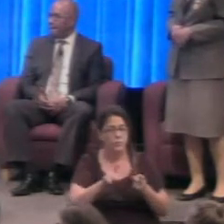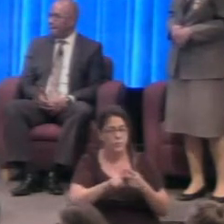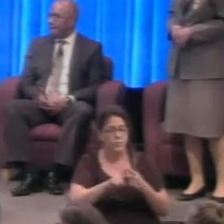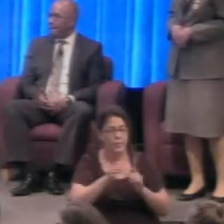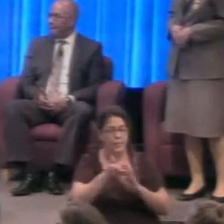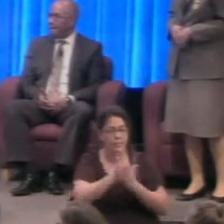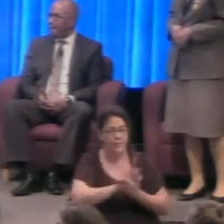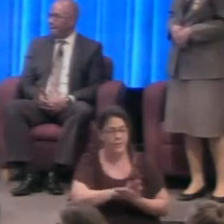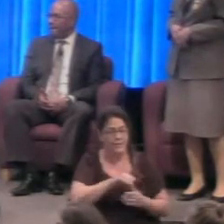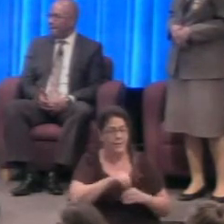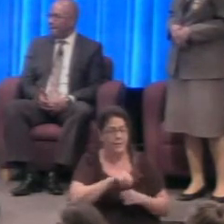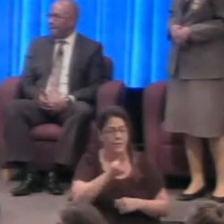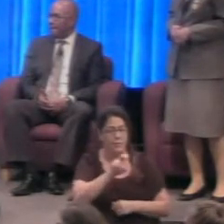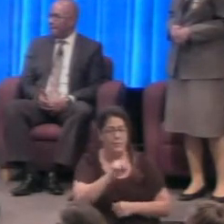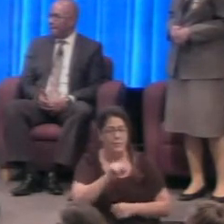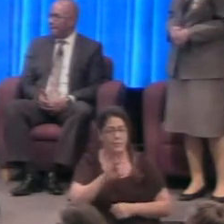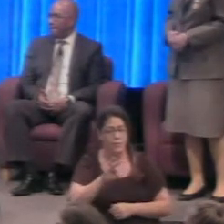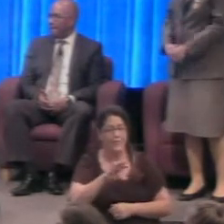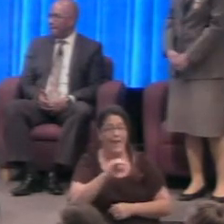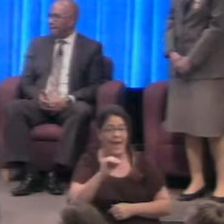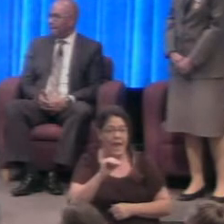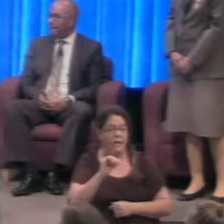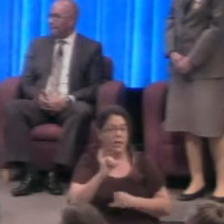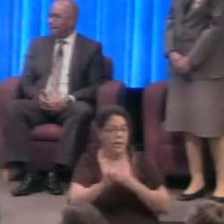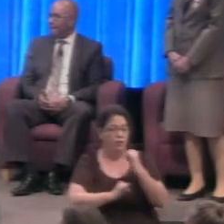and that of our international partners.